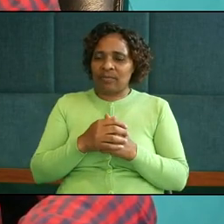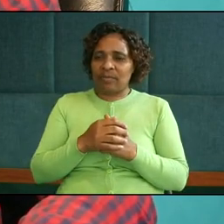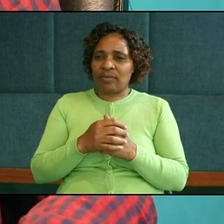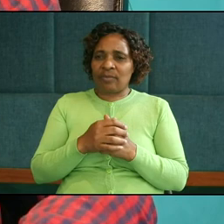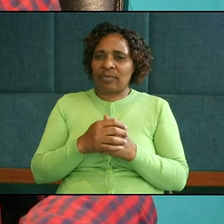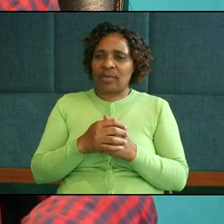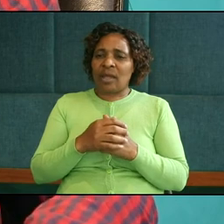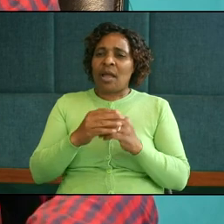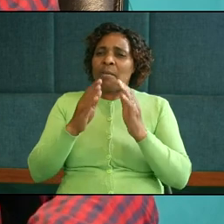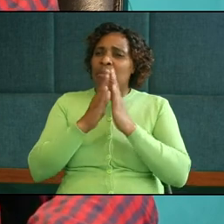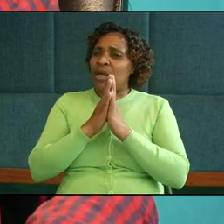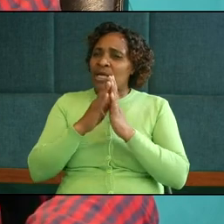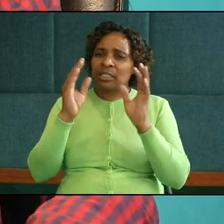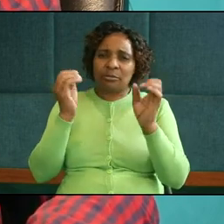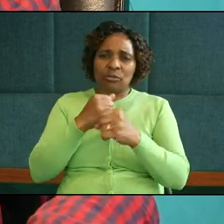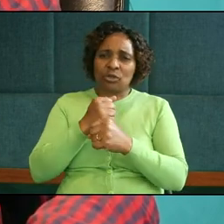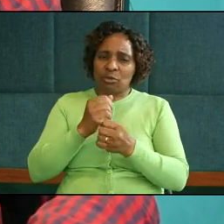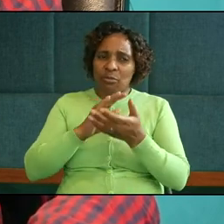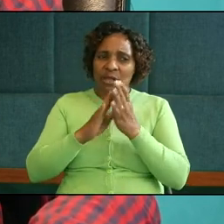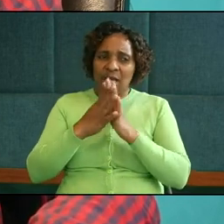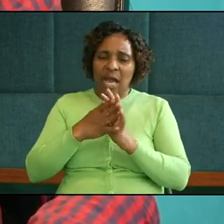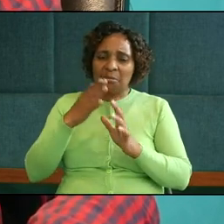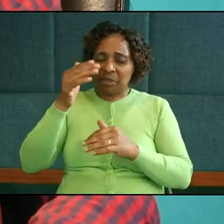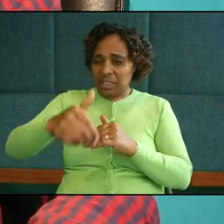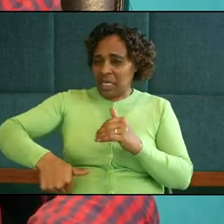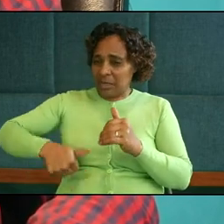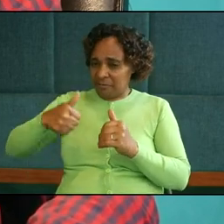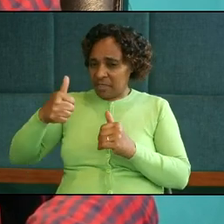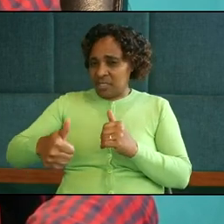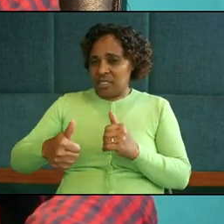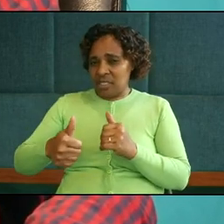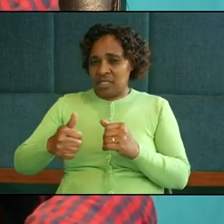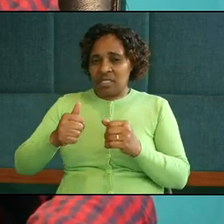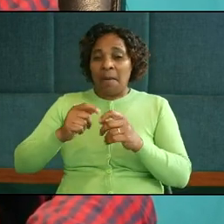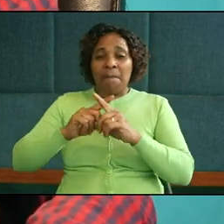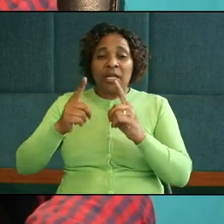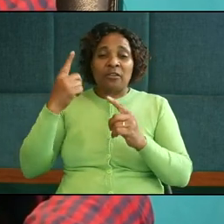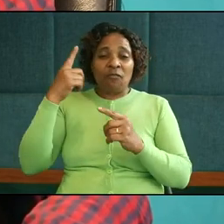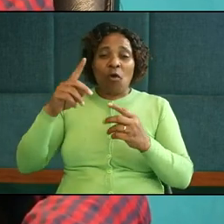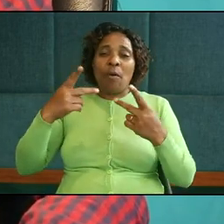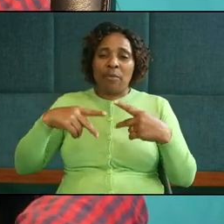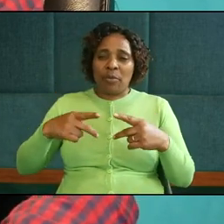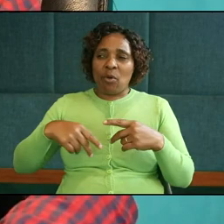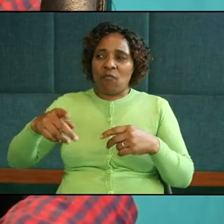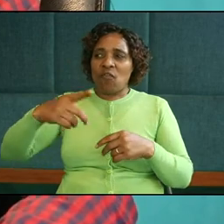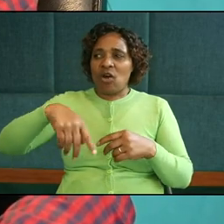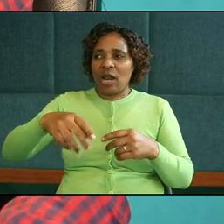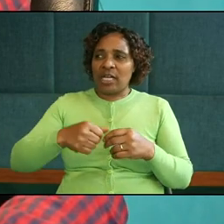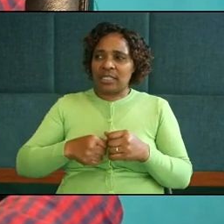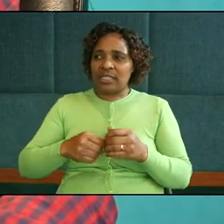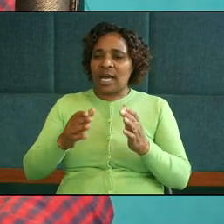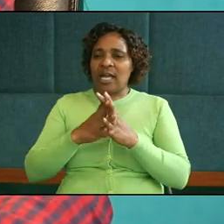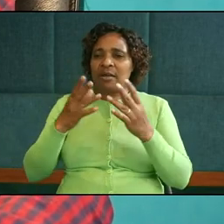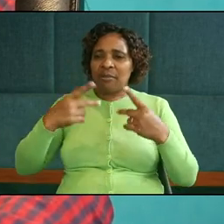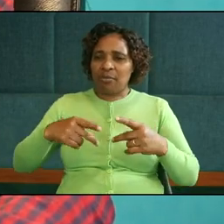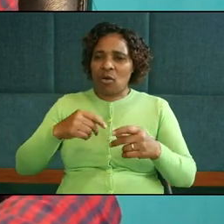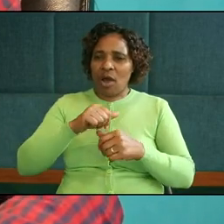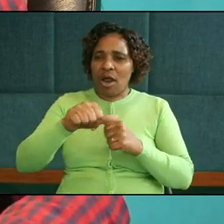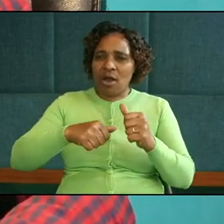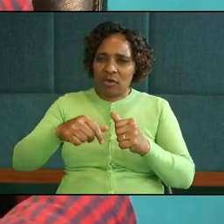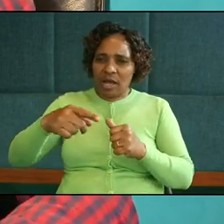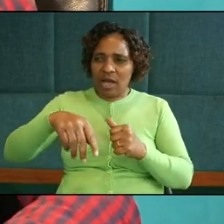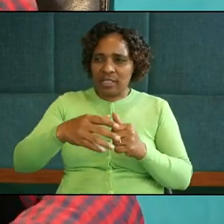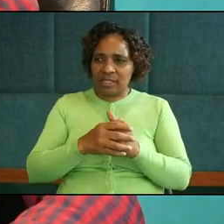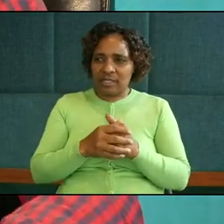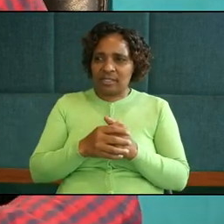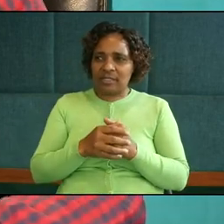be selfish, but for people, for us and for the people around us. Mm-hmm.